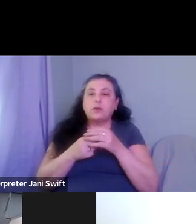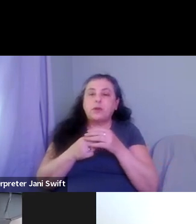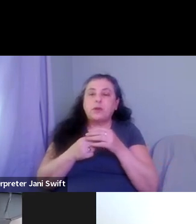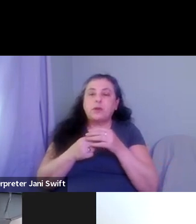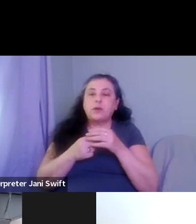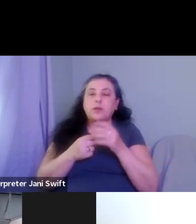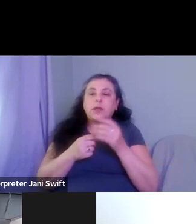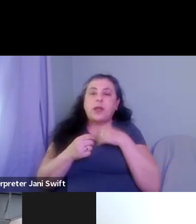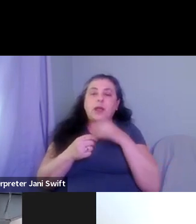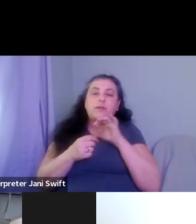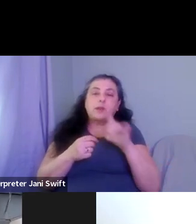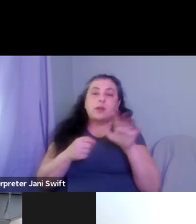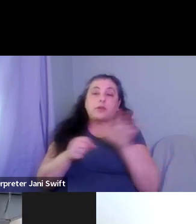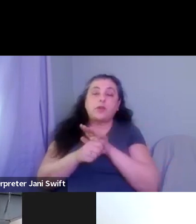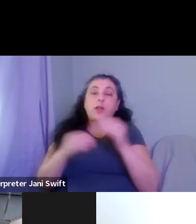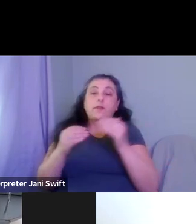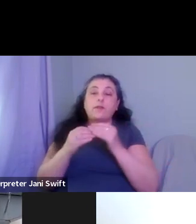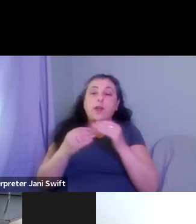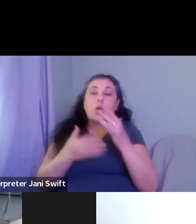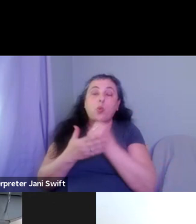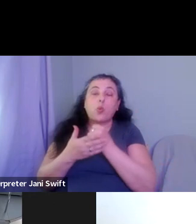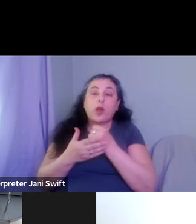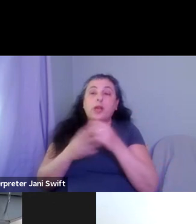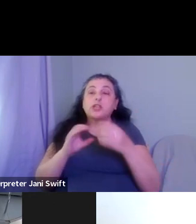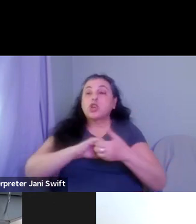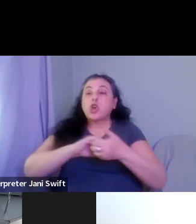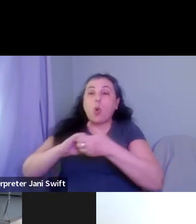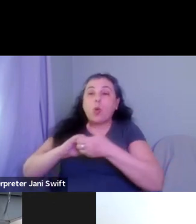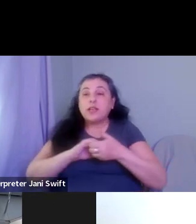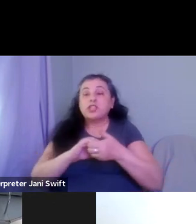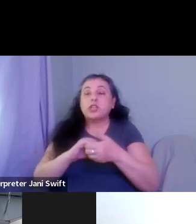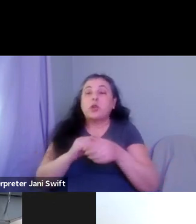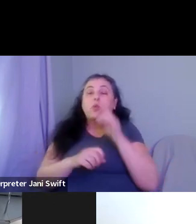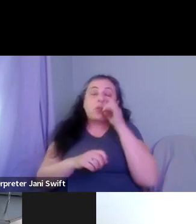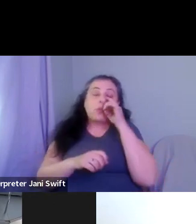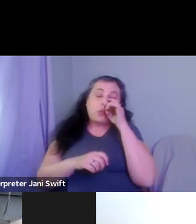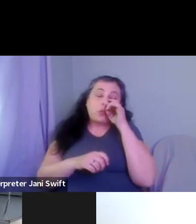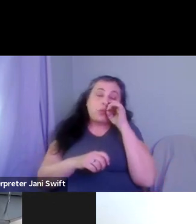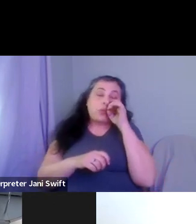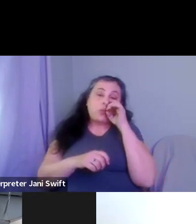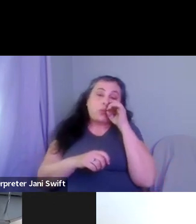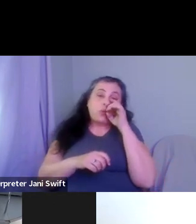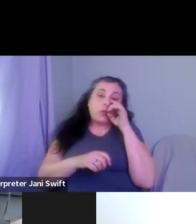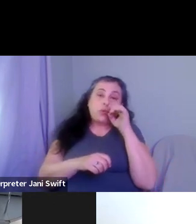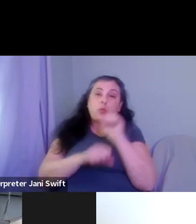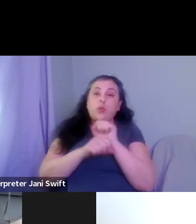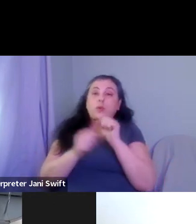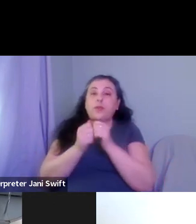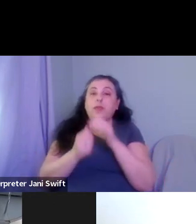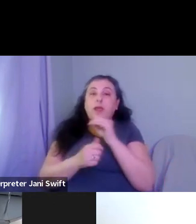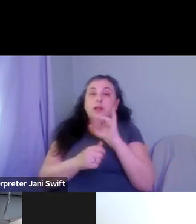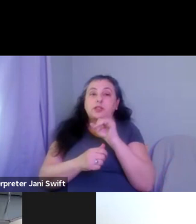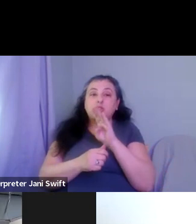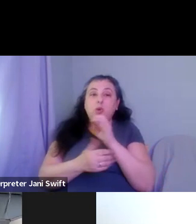Full and Fair Wage Coalition that we are working with, and Joe is a part of